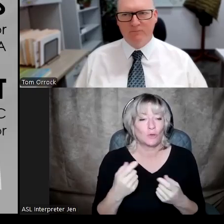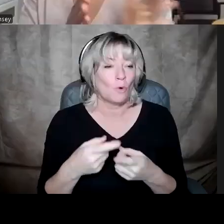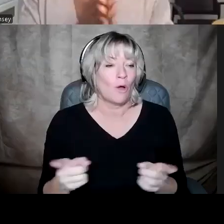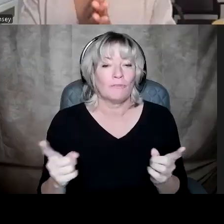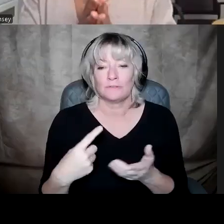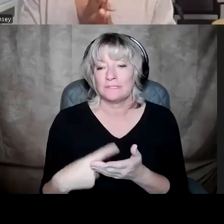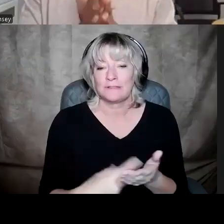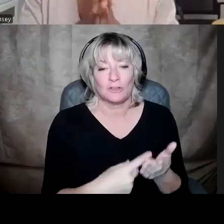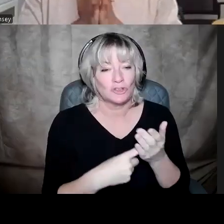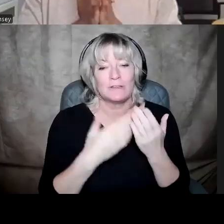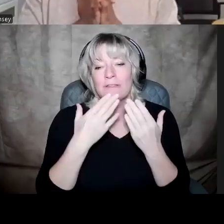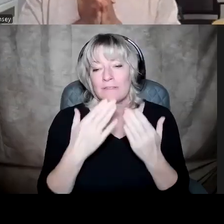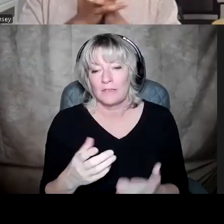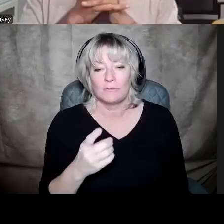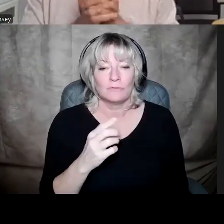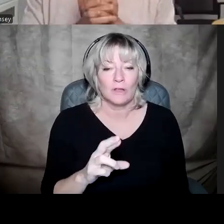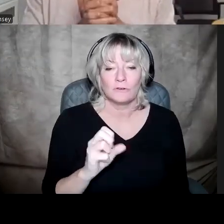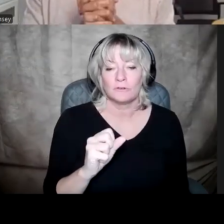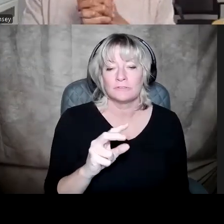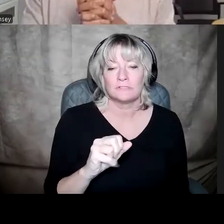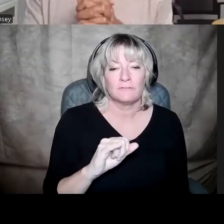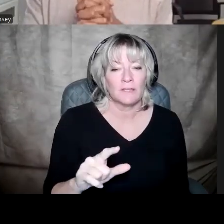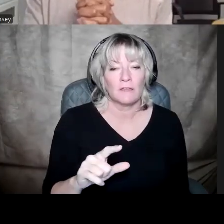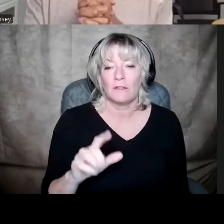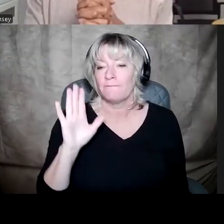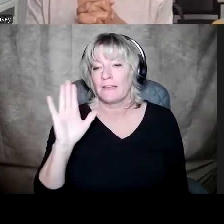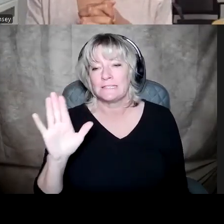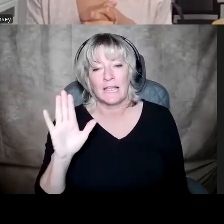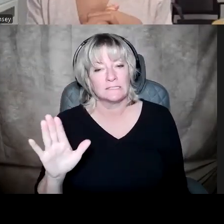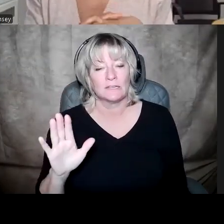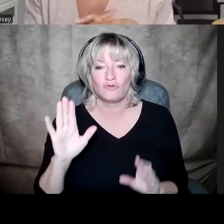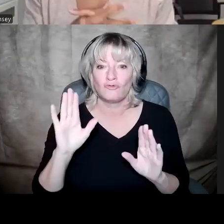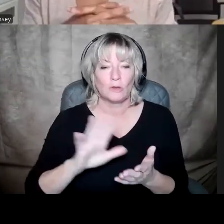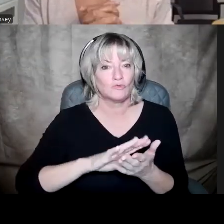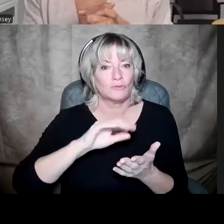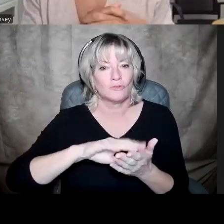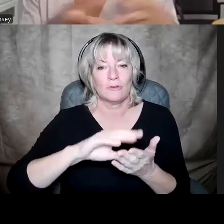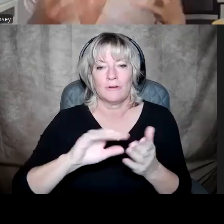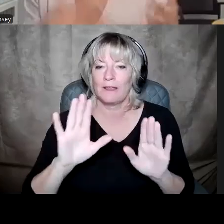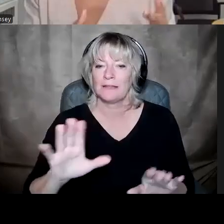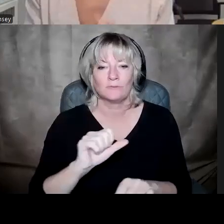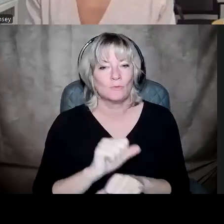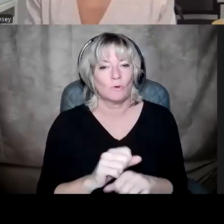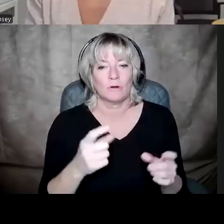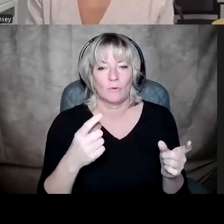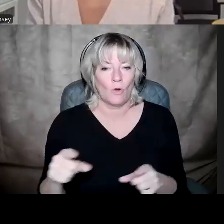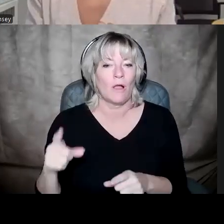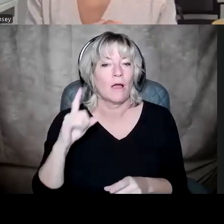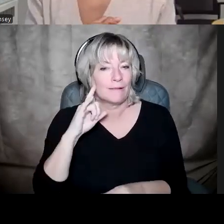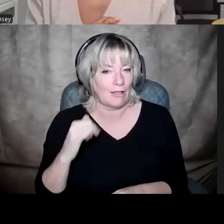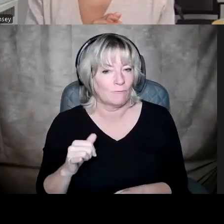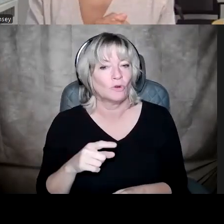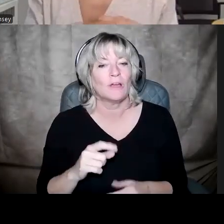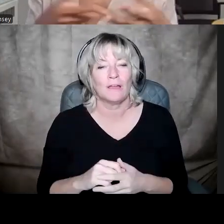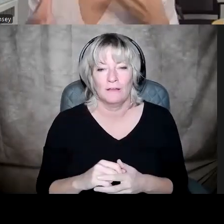discussions. Thank you so much to Dr. Saville. This was fantastic. It was great to learn about all the fantastic work that's going on in California and